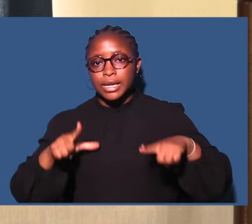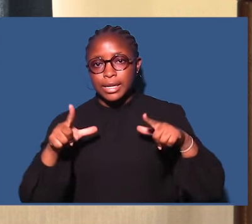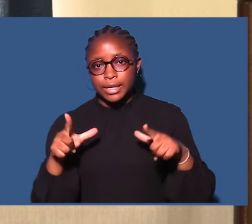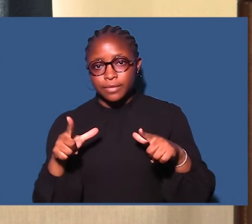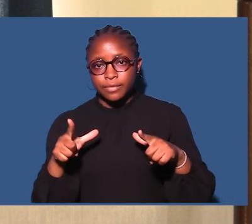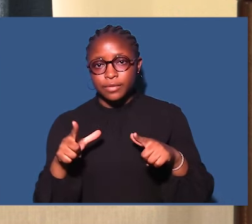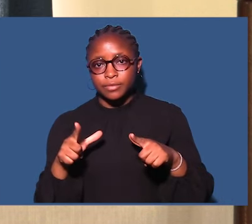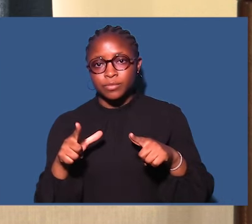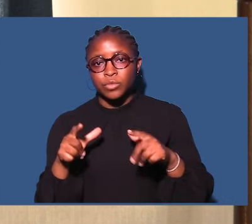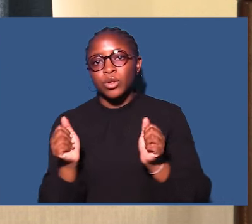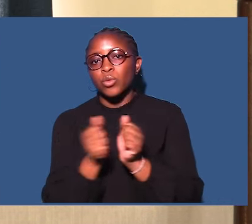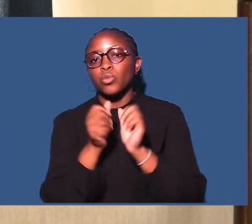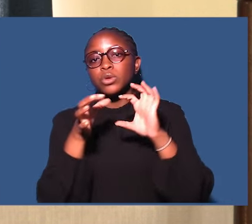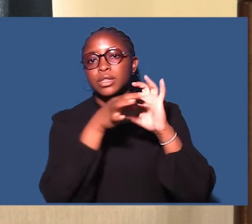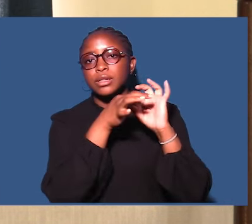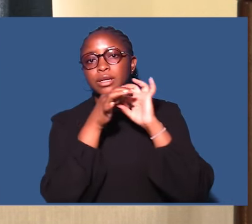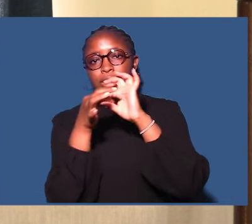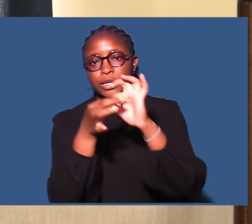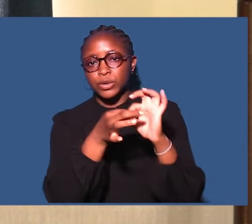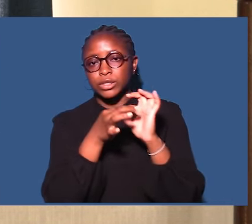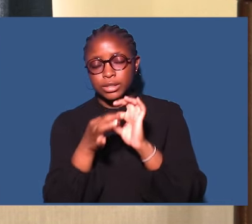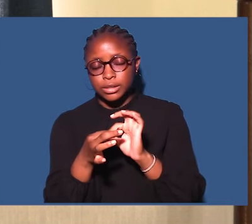with communal unity.